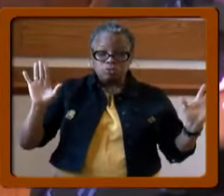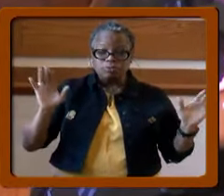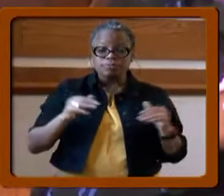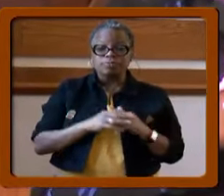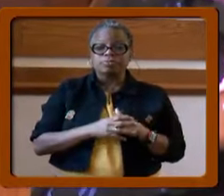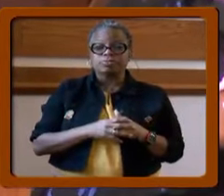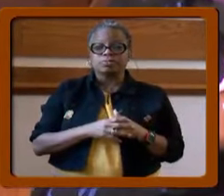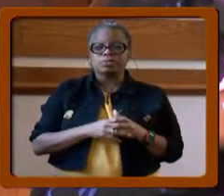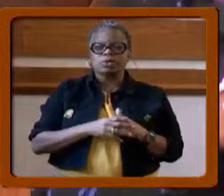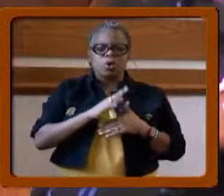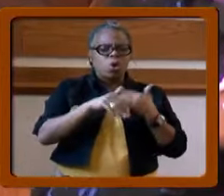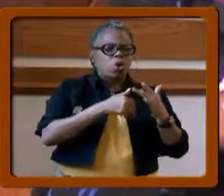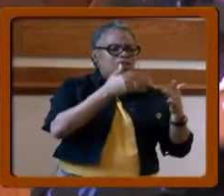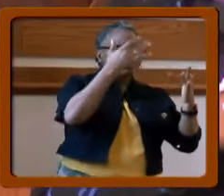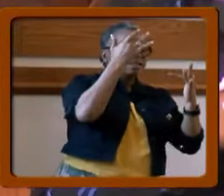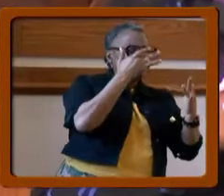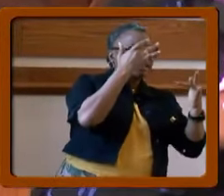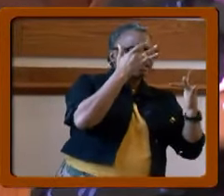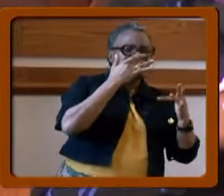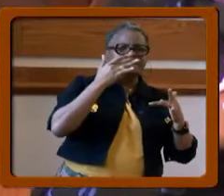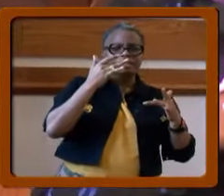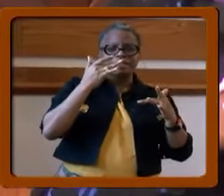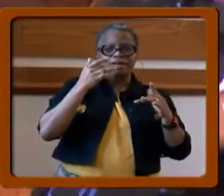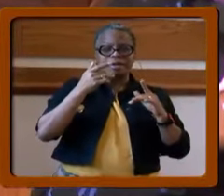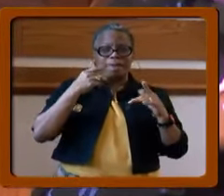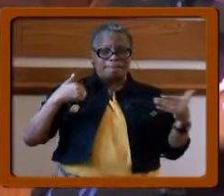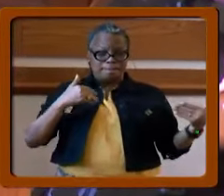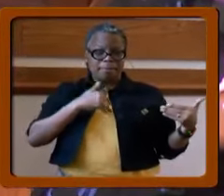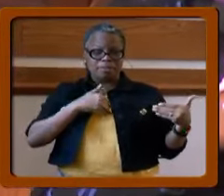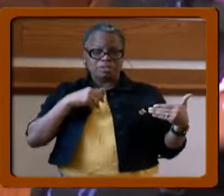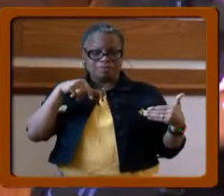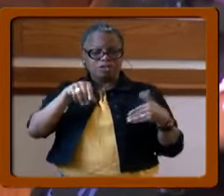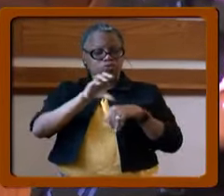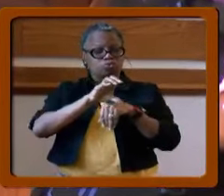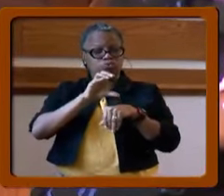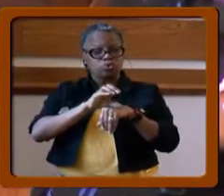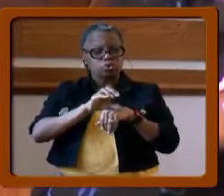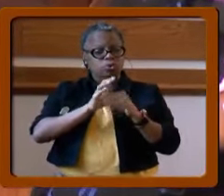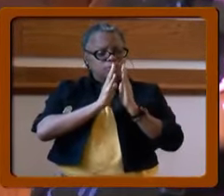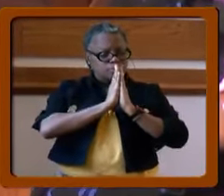We lift up the sick and the shut-in members of our church.